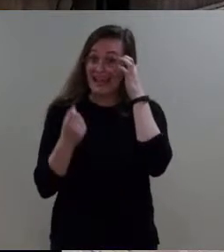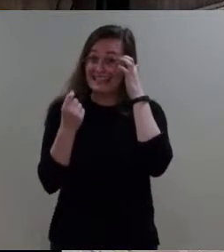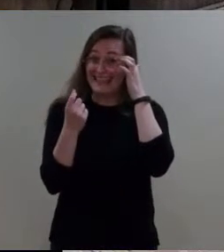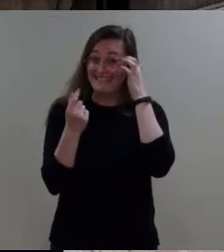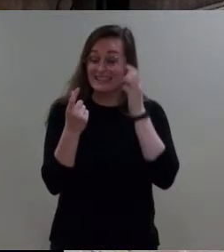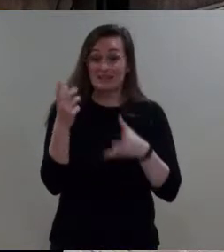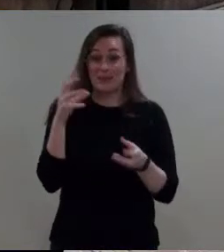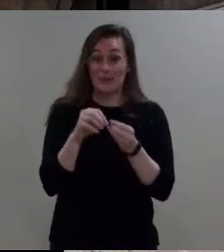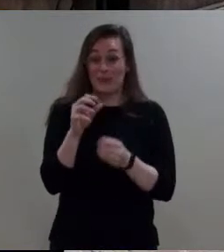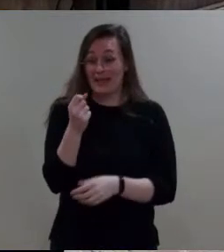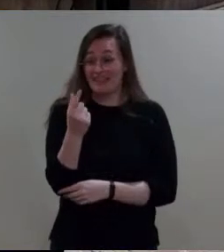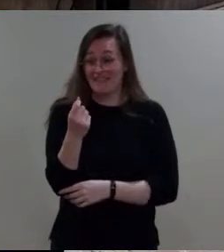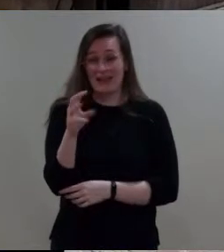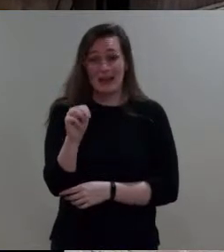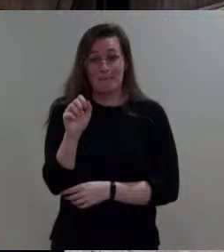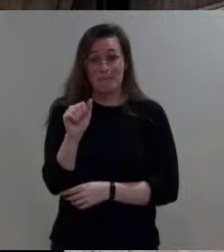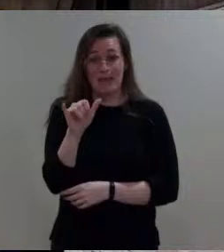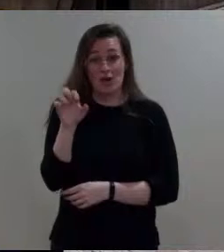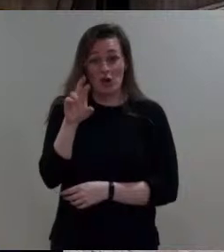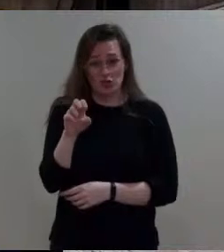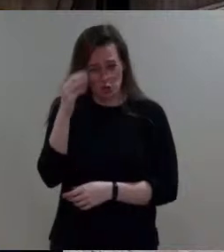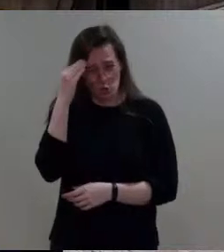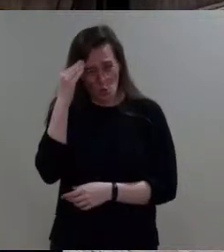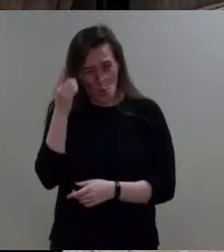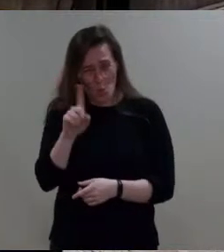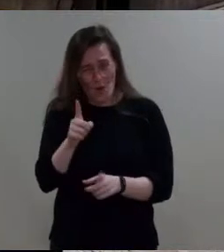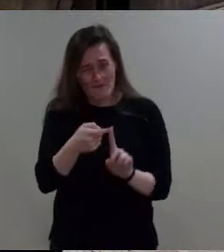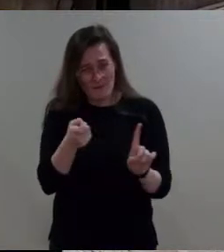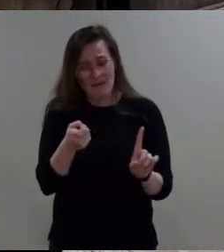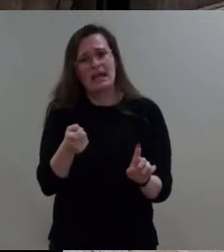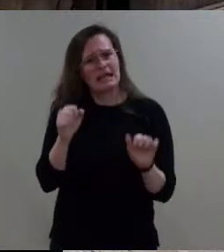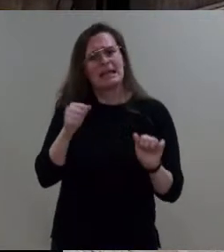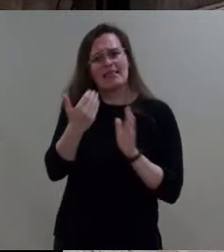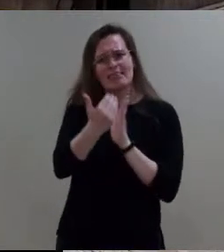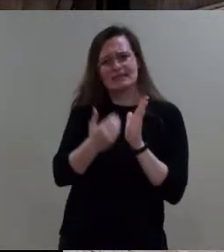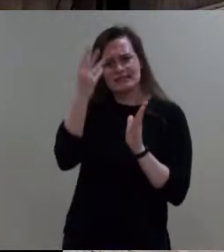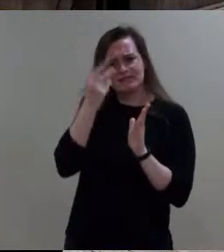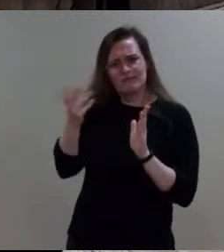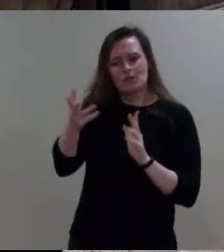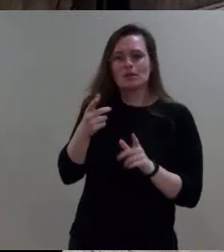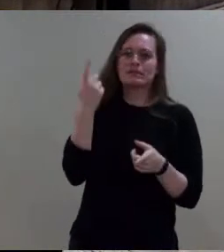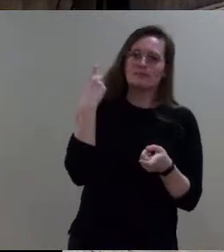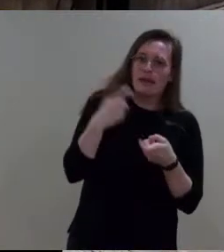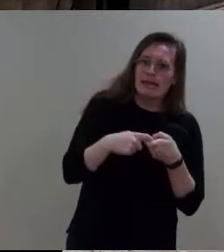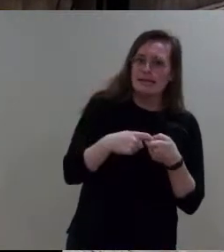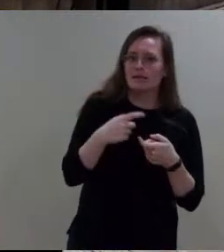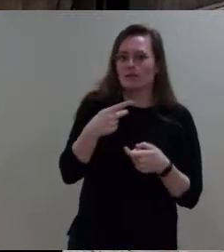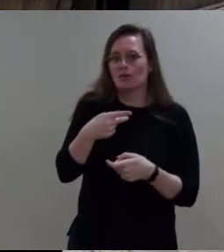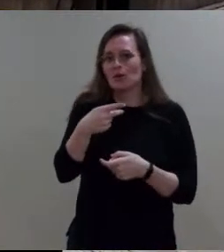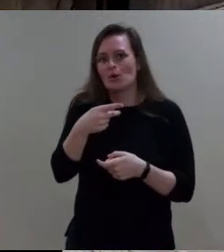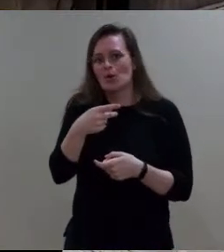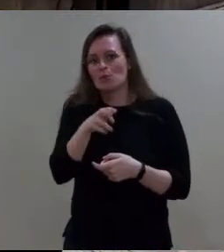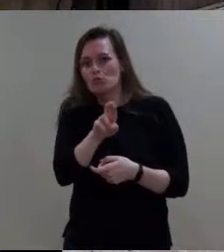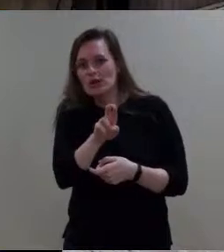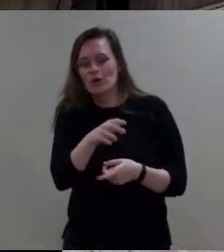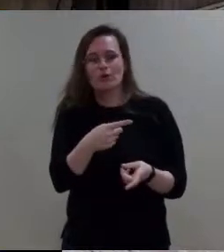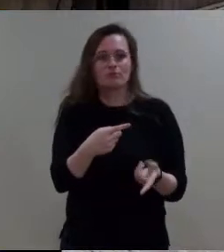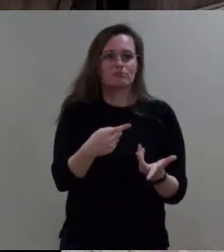from, or you? I could get you Yeah, the list, but just there was curious. Spain, Puerto Rico, France, Germany,